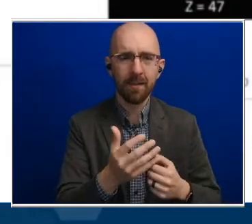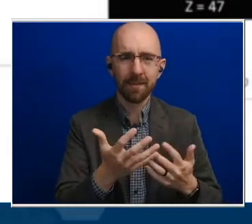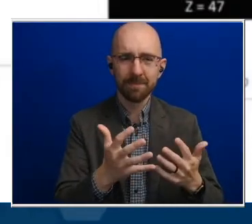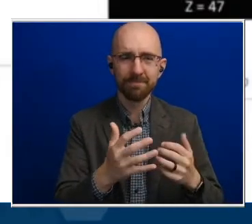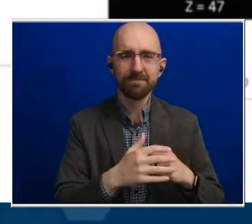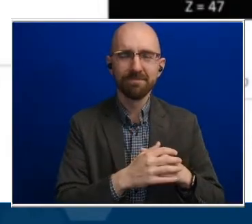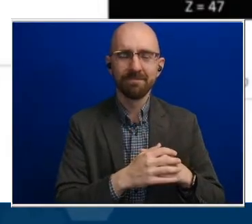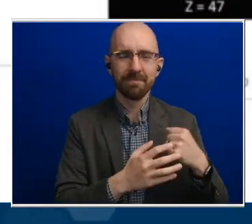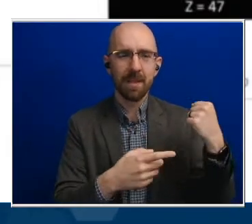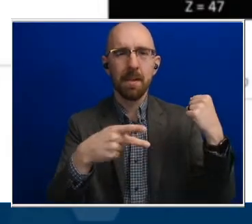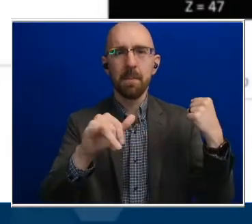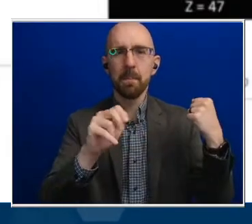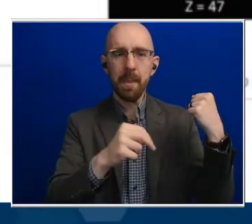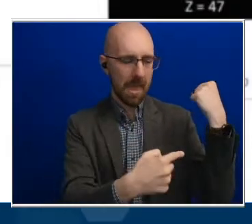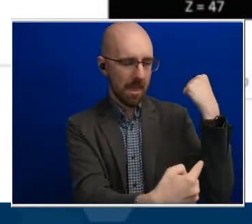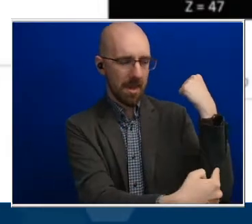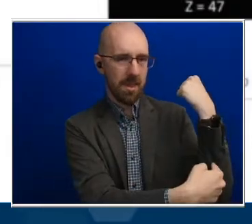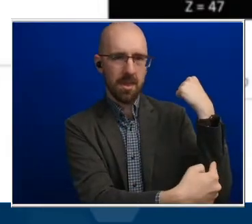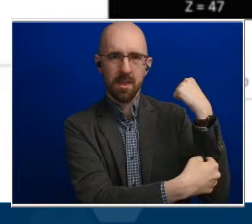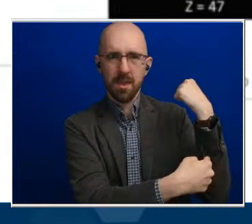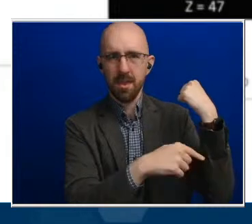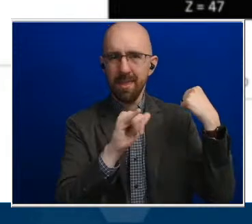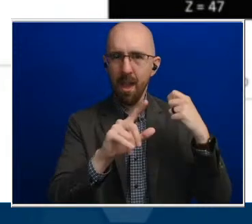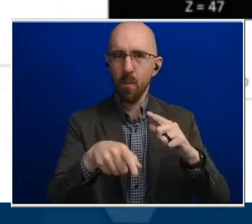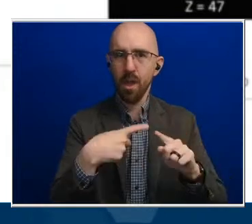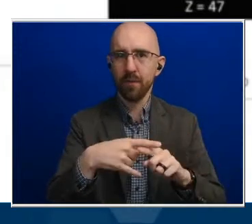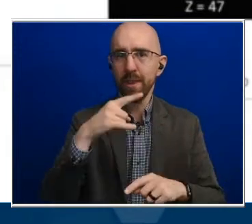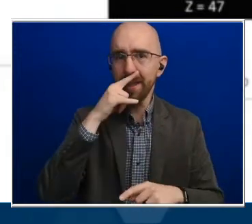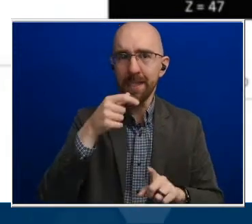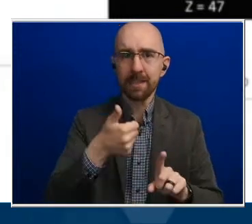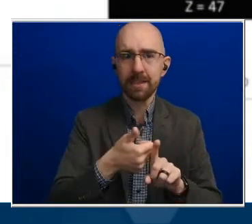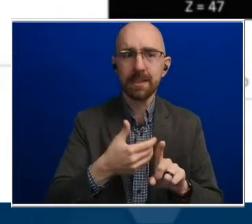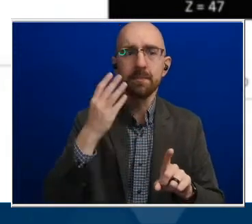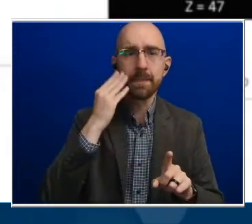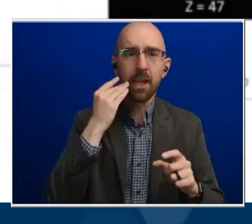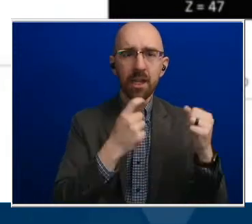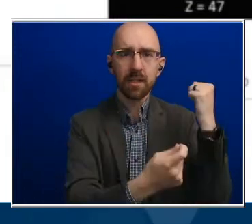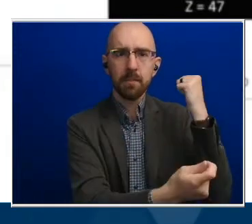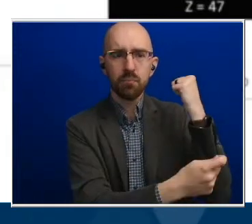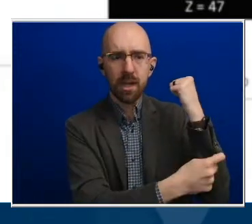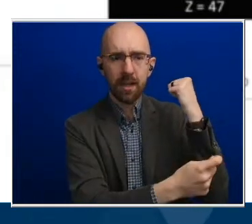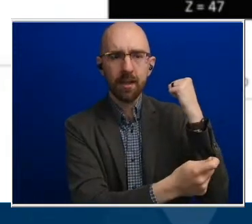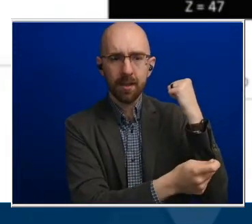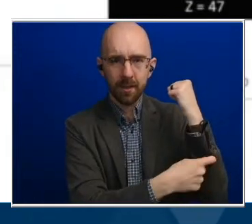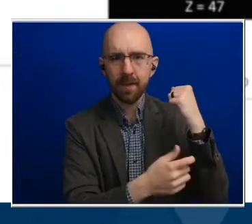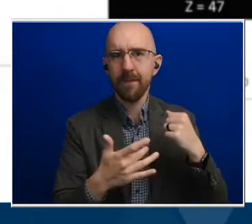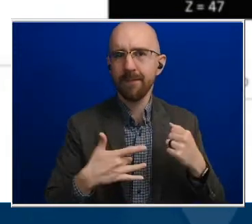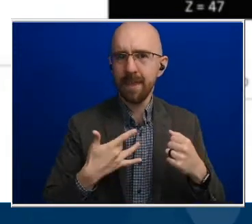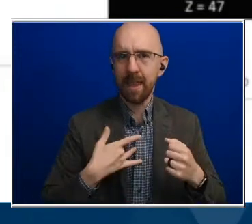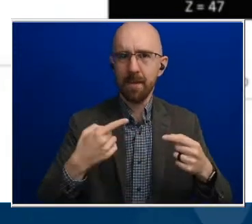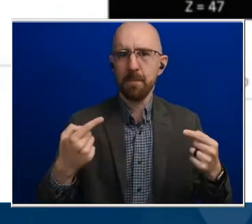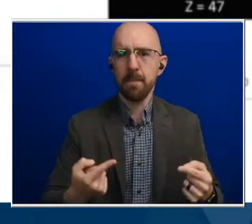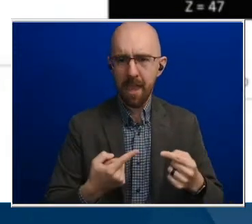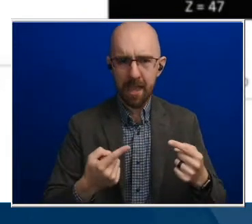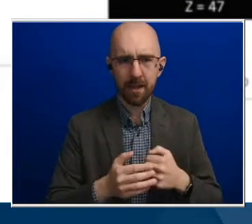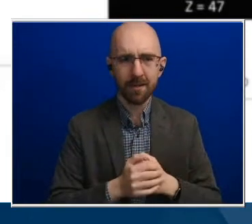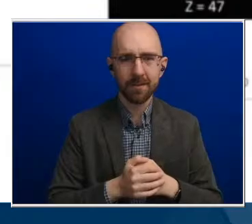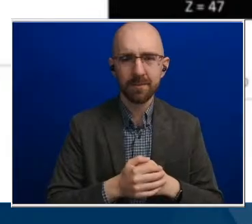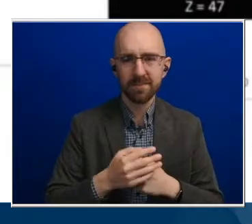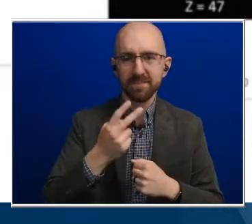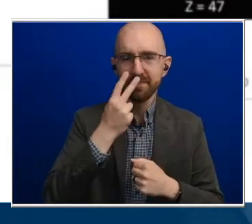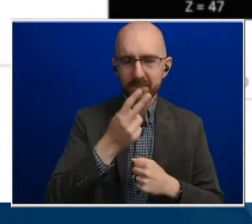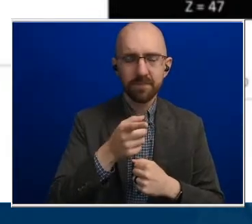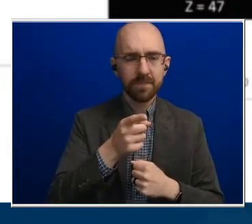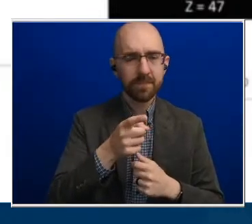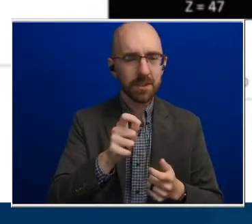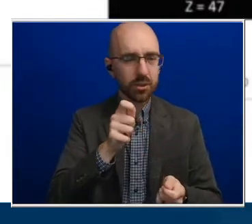pinprick poking it. So that is when the kids were experiencing that pinprick feeling of pain. We saw that there were changes